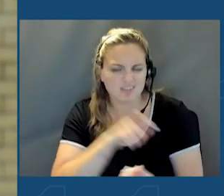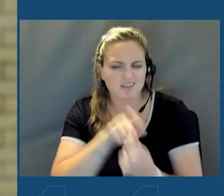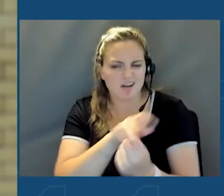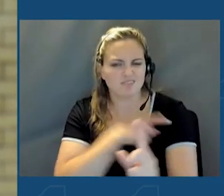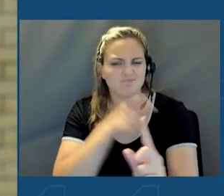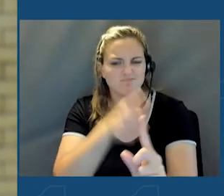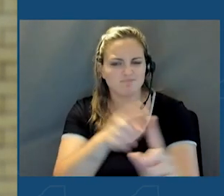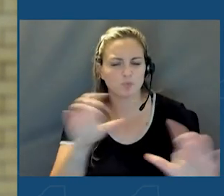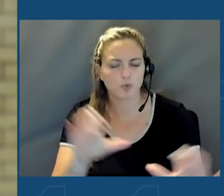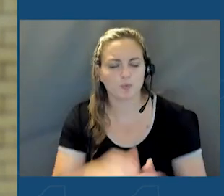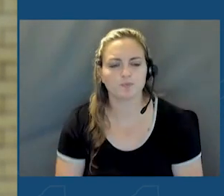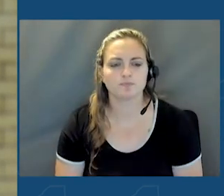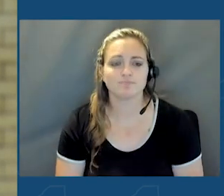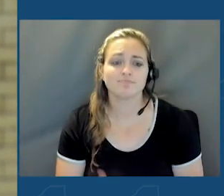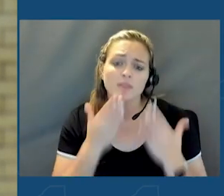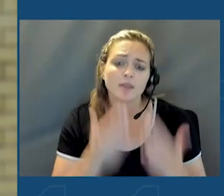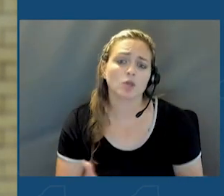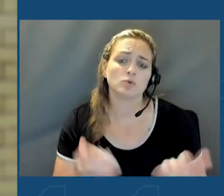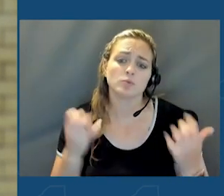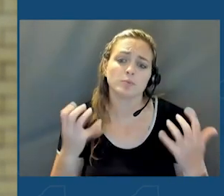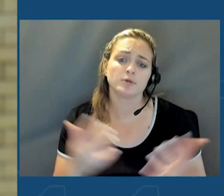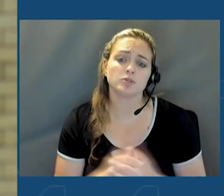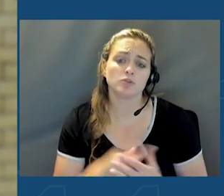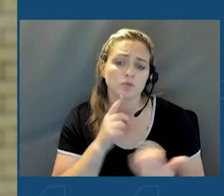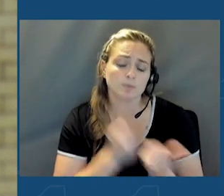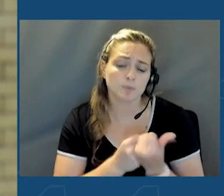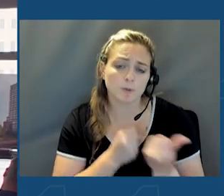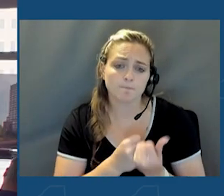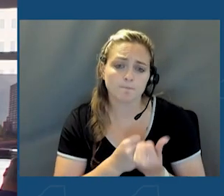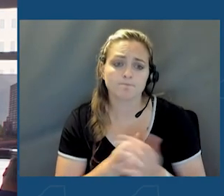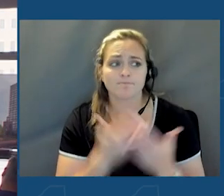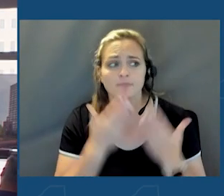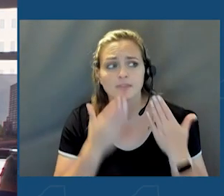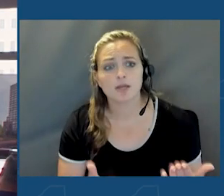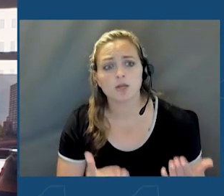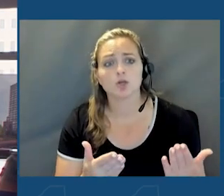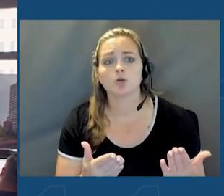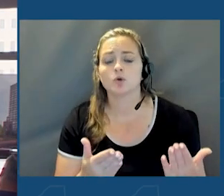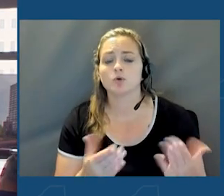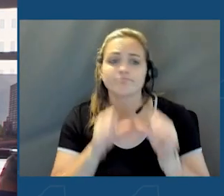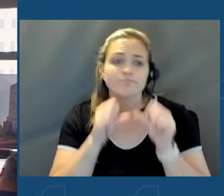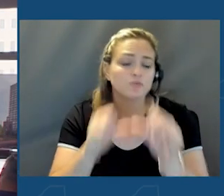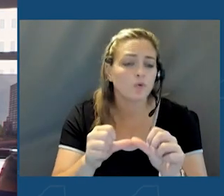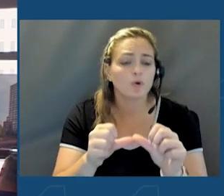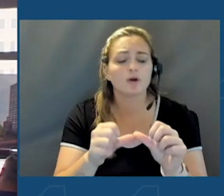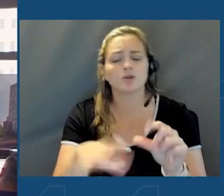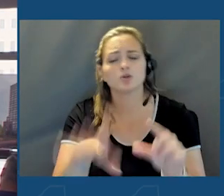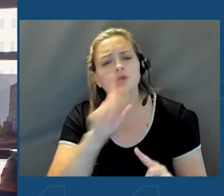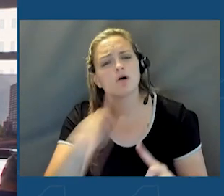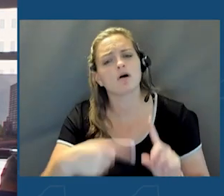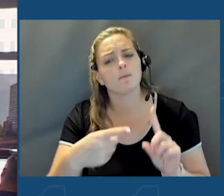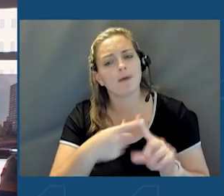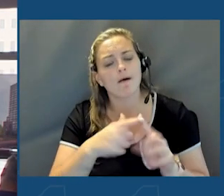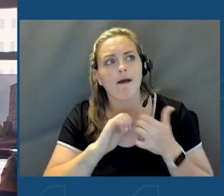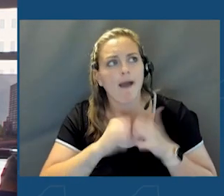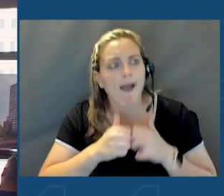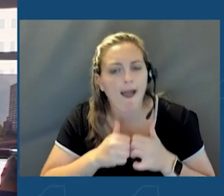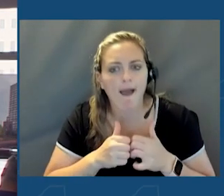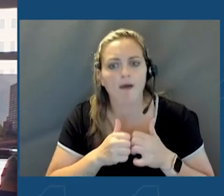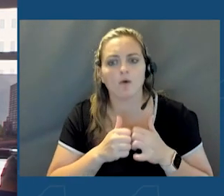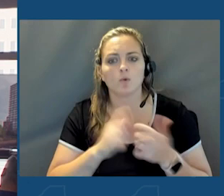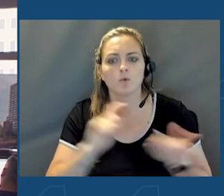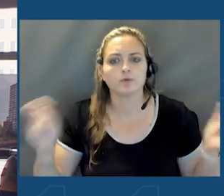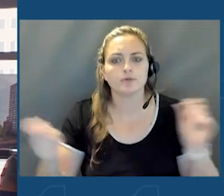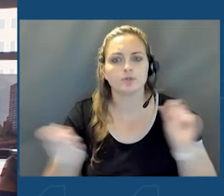do. Thank you very much for your support. Thank you. Go forth and talk about how we are changing